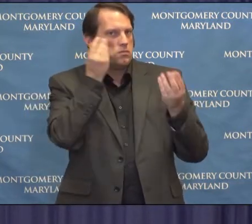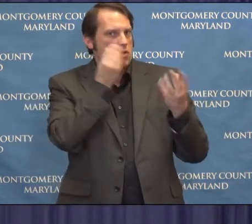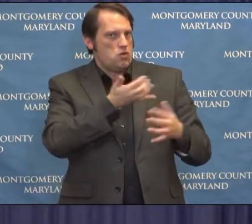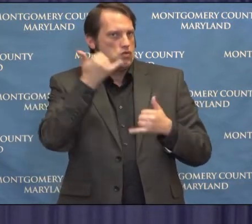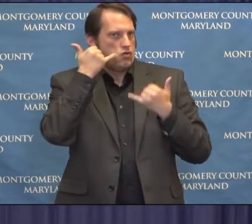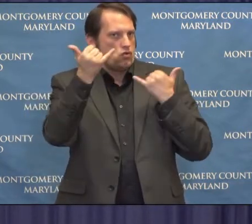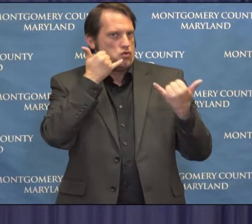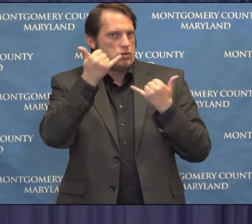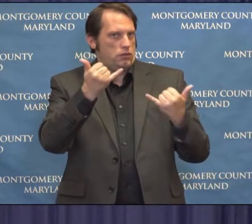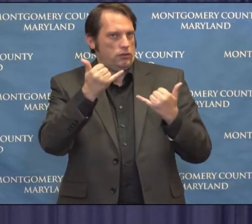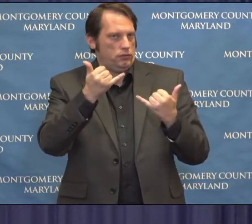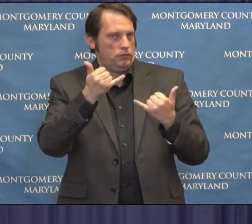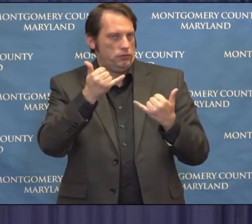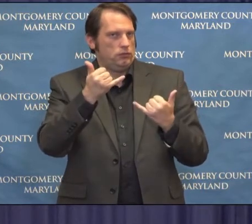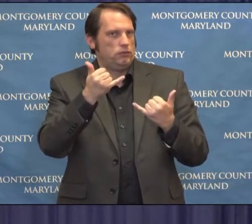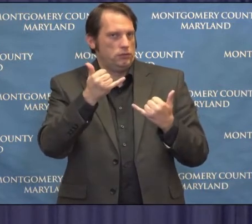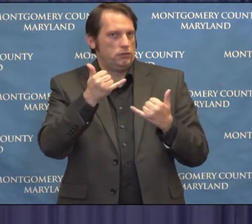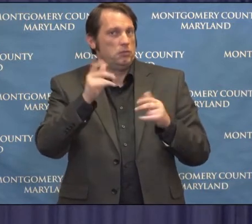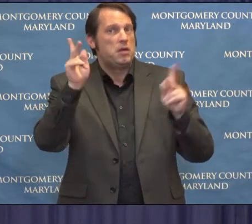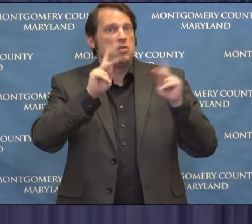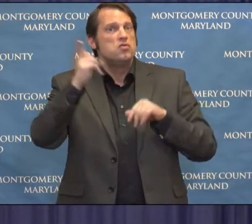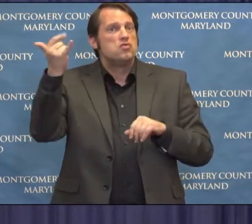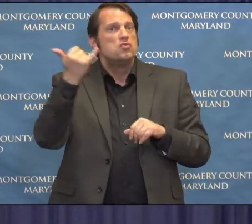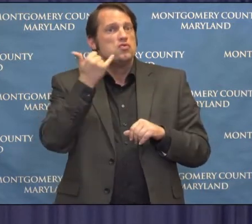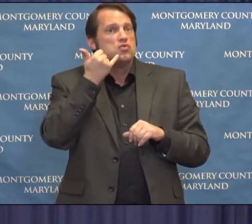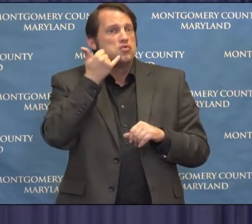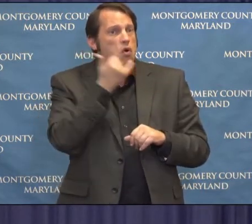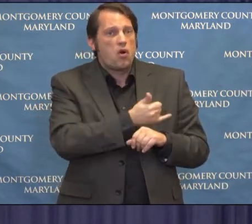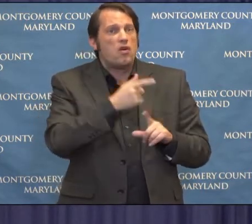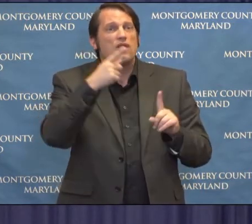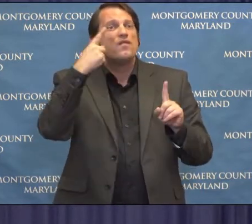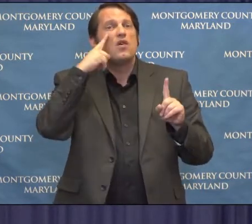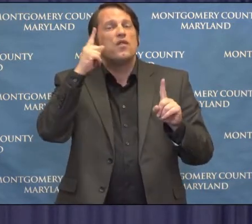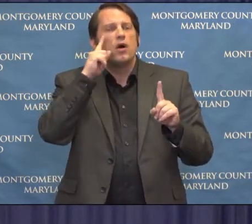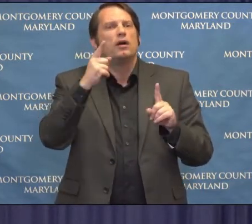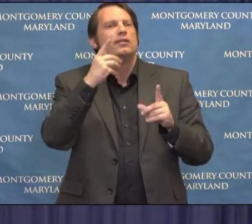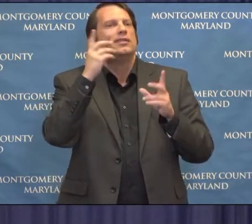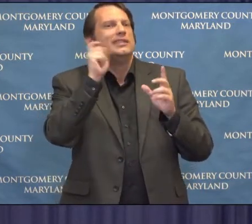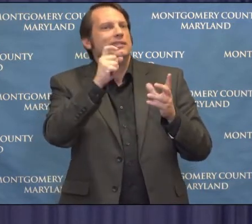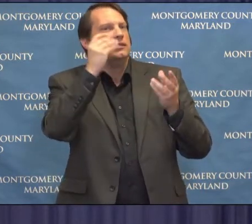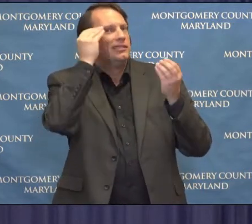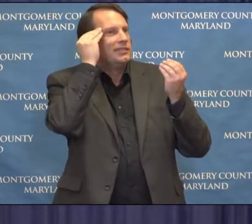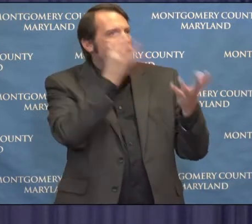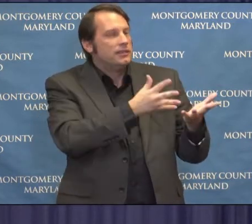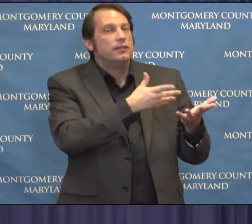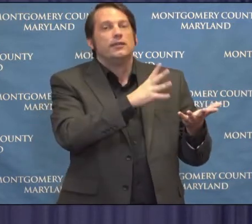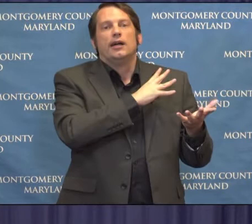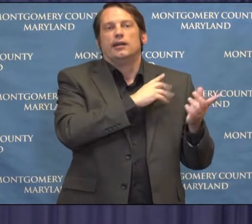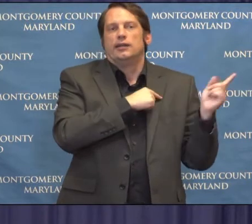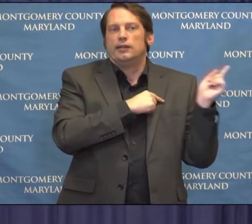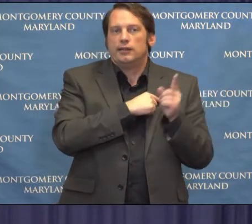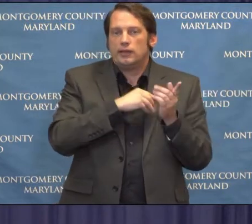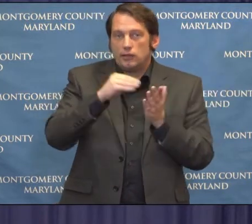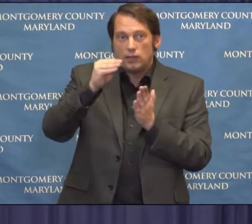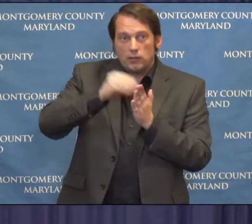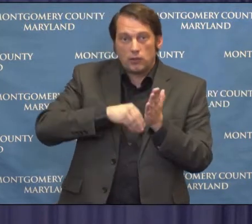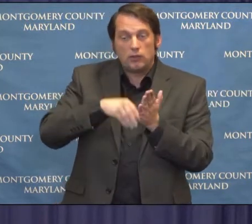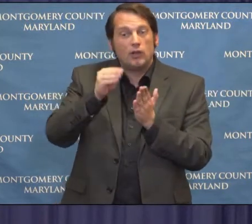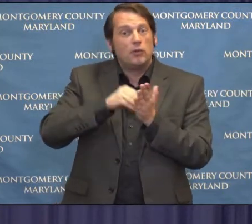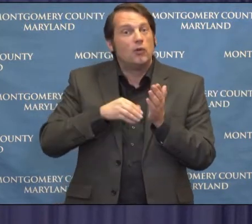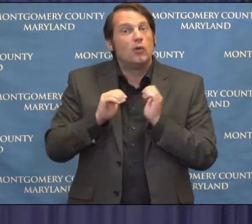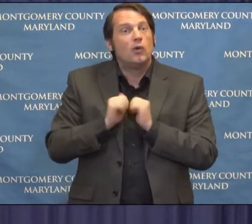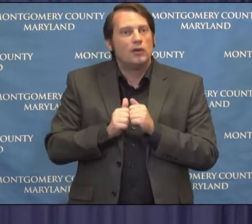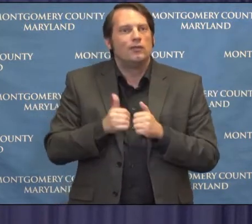for certain things that need to be reported and a report needs to be written, we're taking some of those reports over the phone in